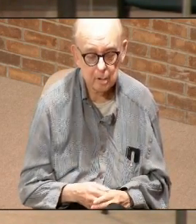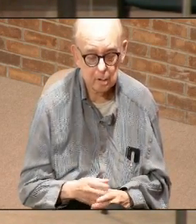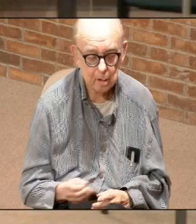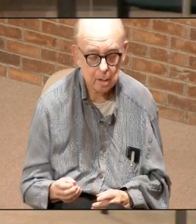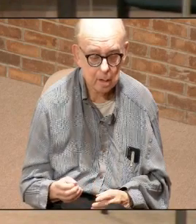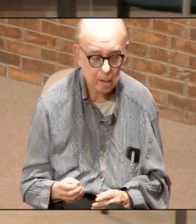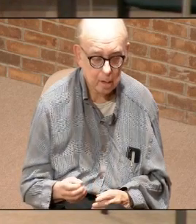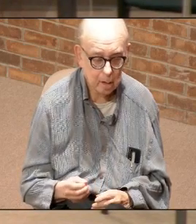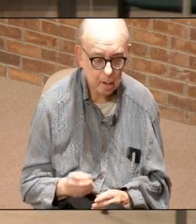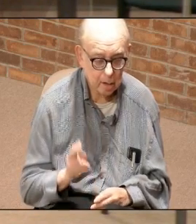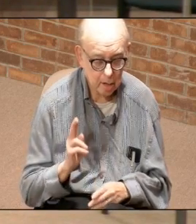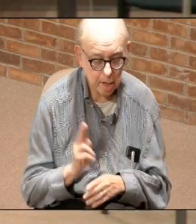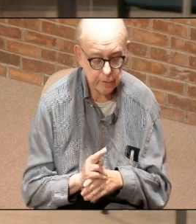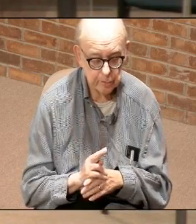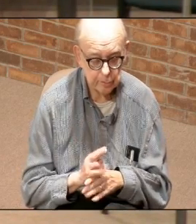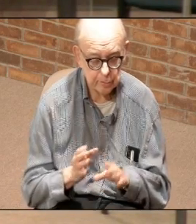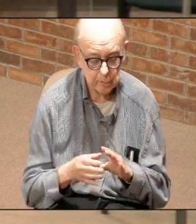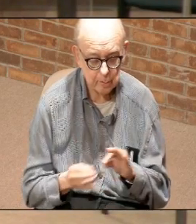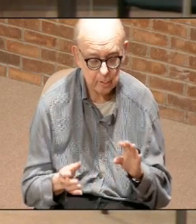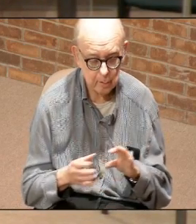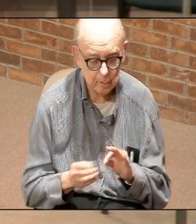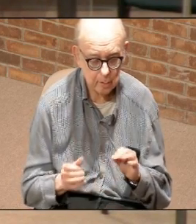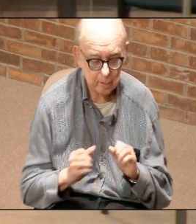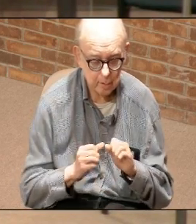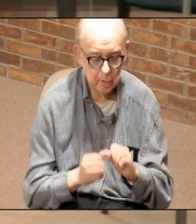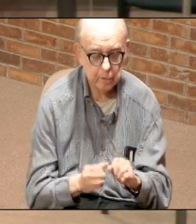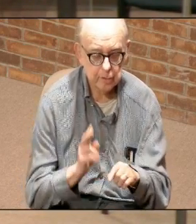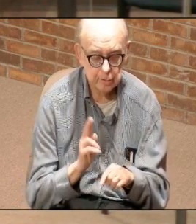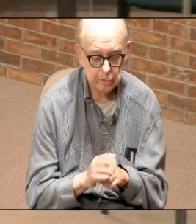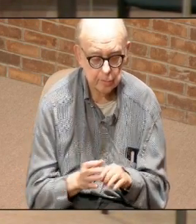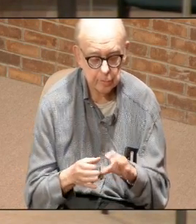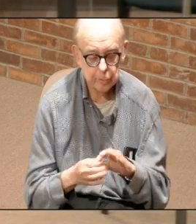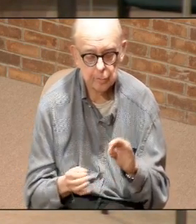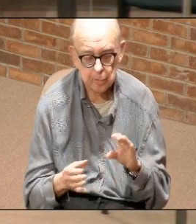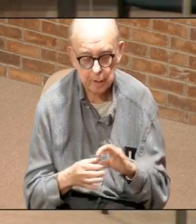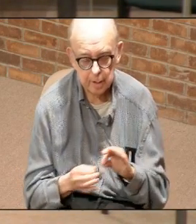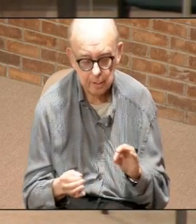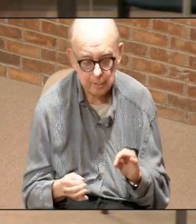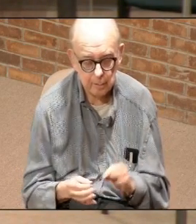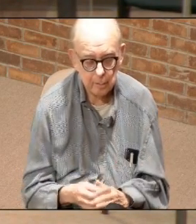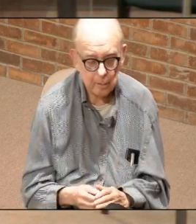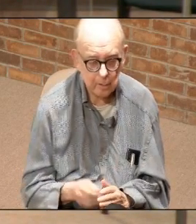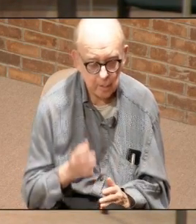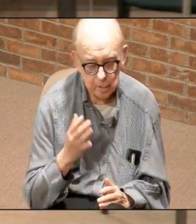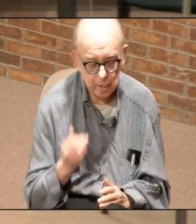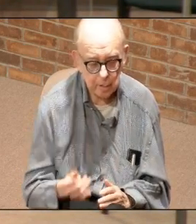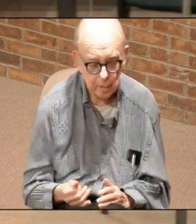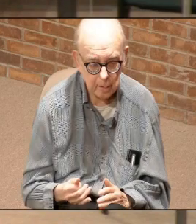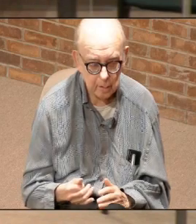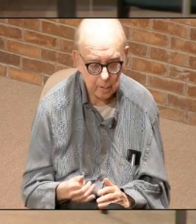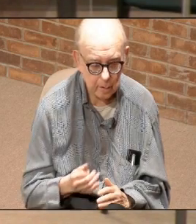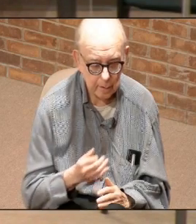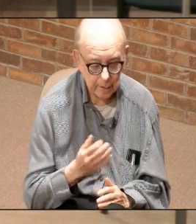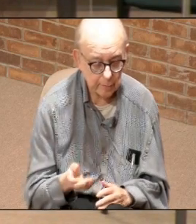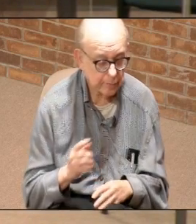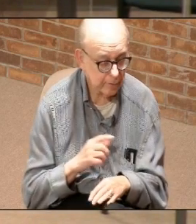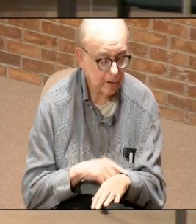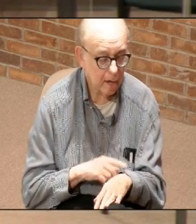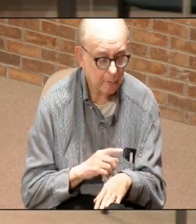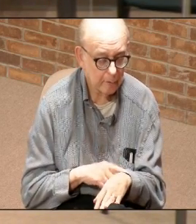and I use this story, and I'll continue to use this story because there was a